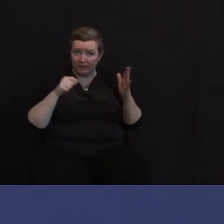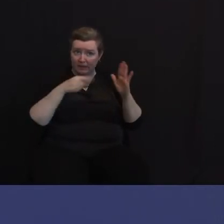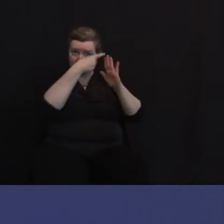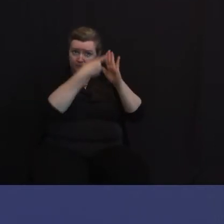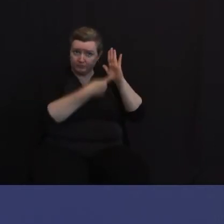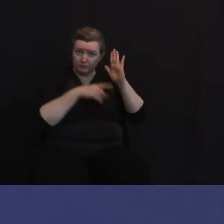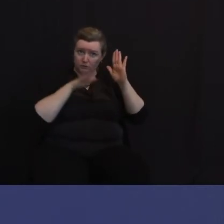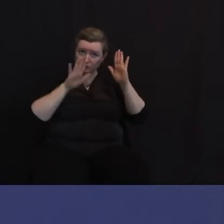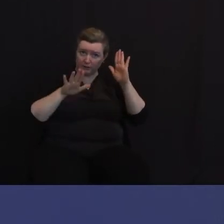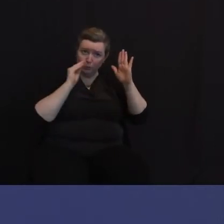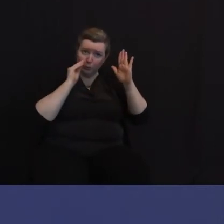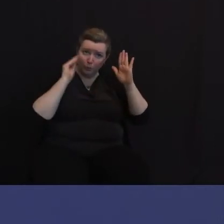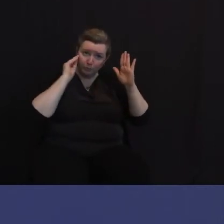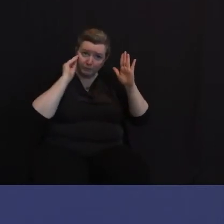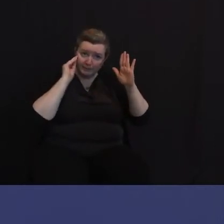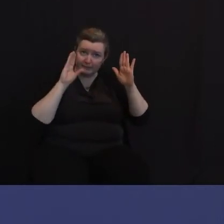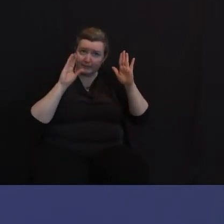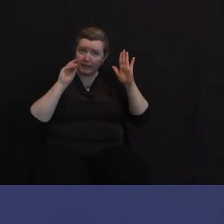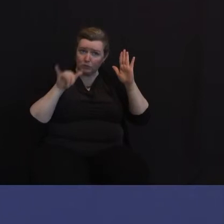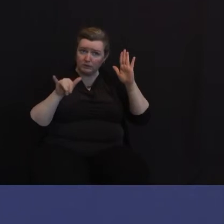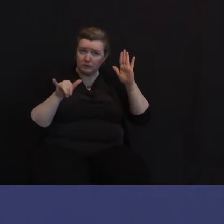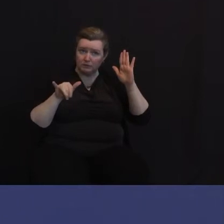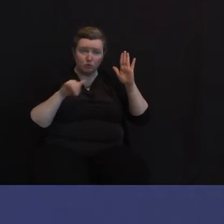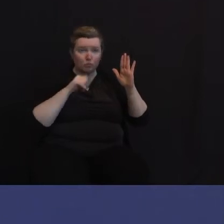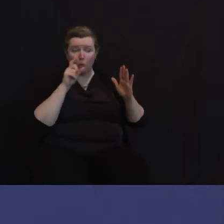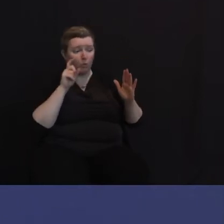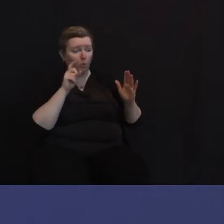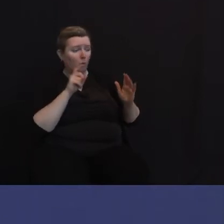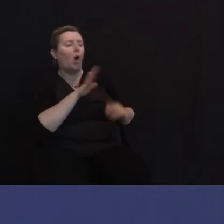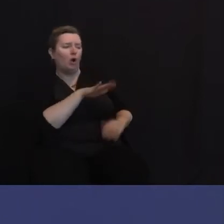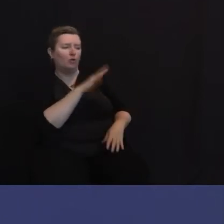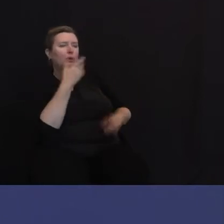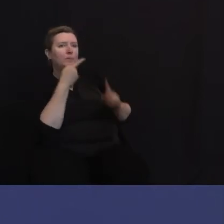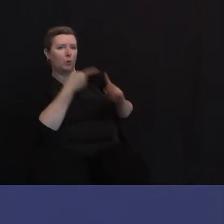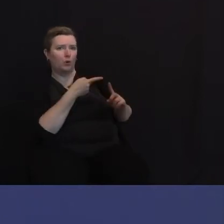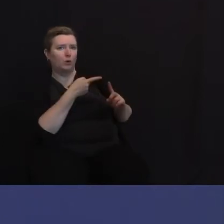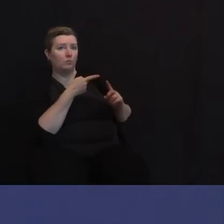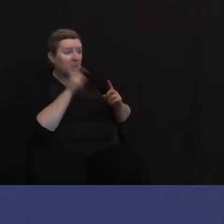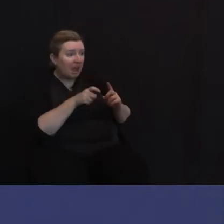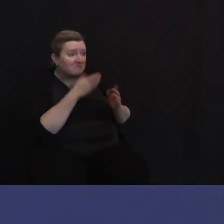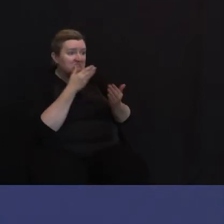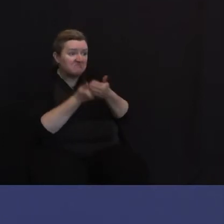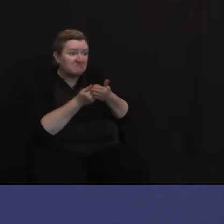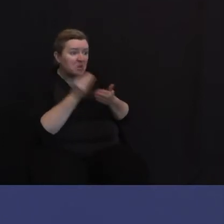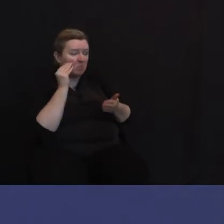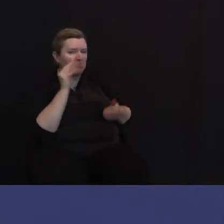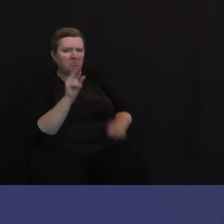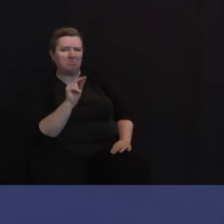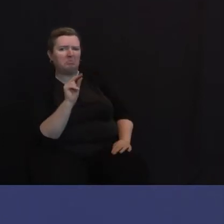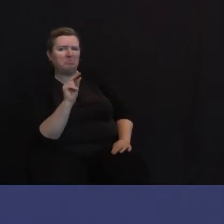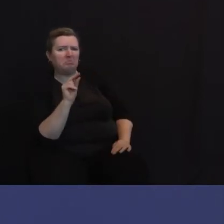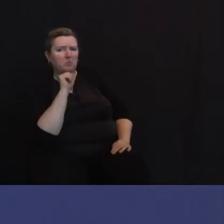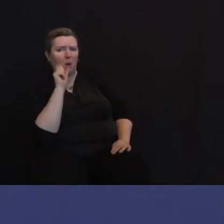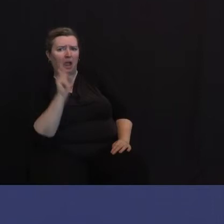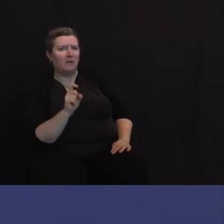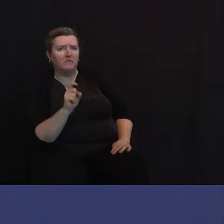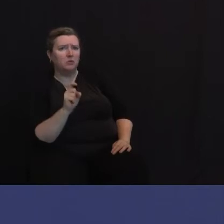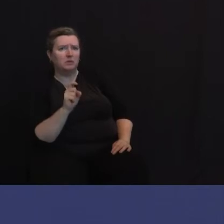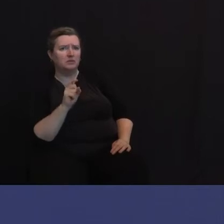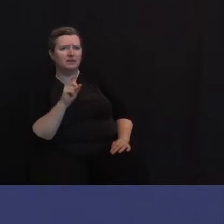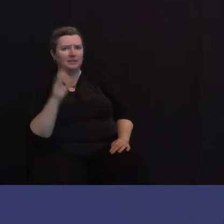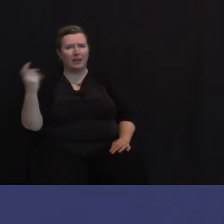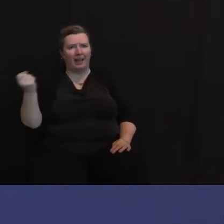It does not. This is a good point, and we made this point at I think in Gloucester the other day at Rowan